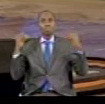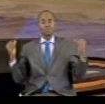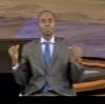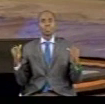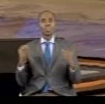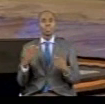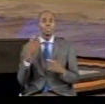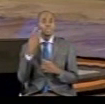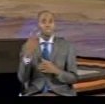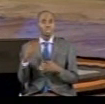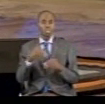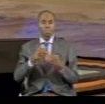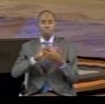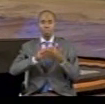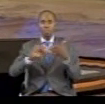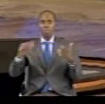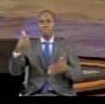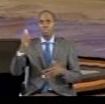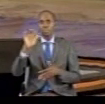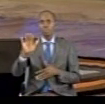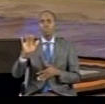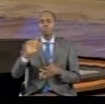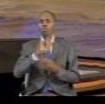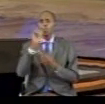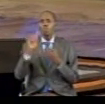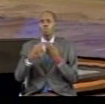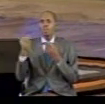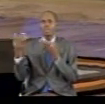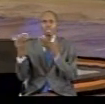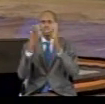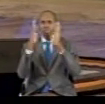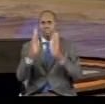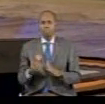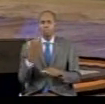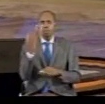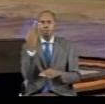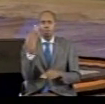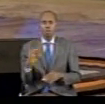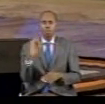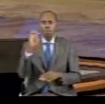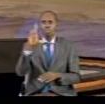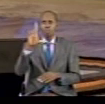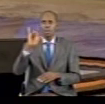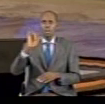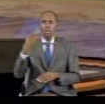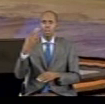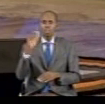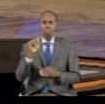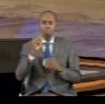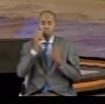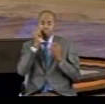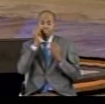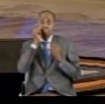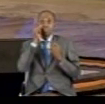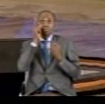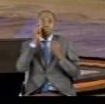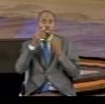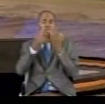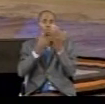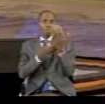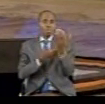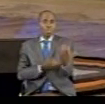15. And when the servant of the man of God was risen early and gone